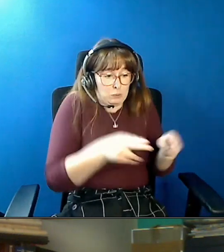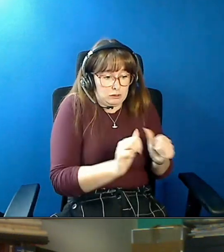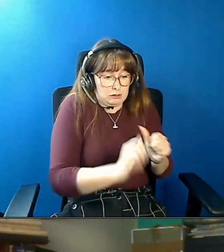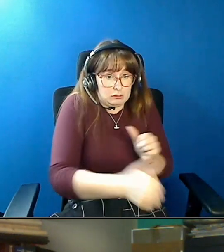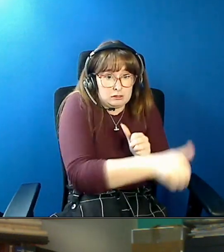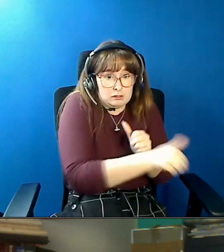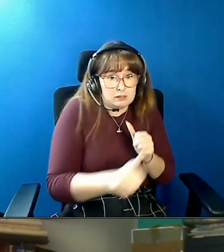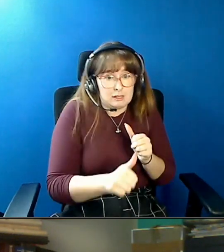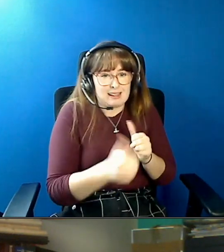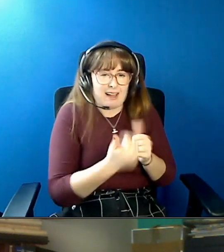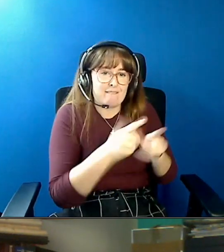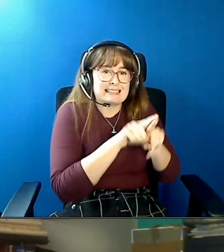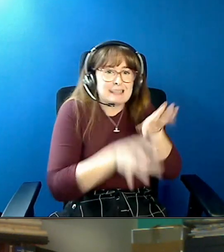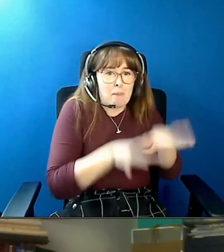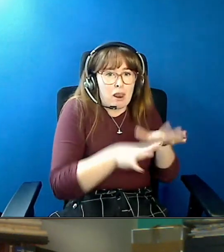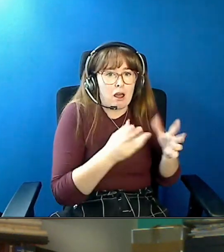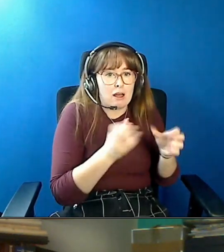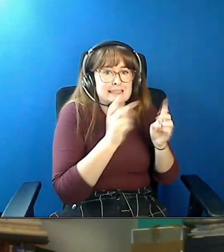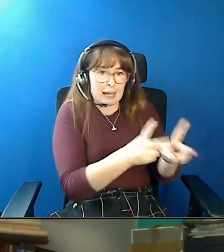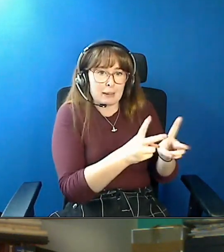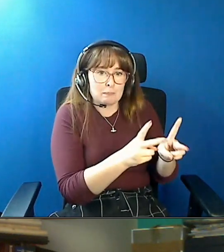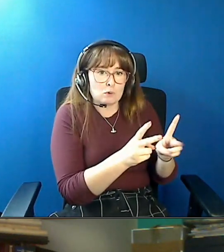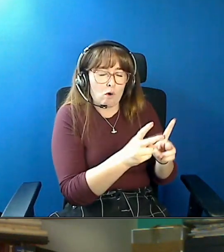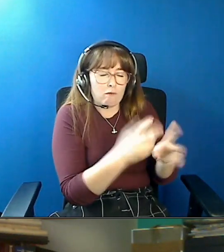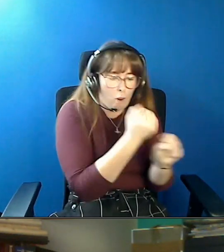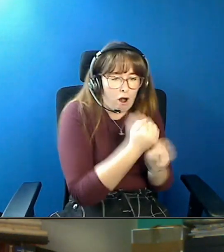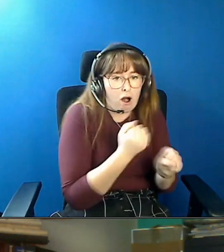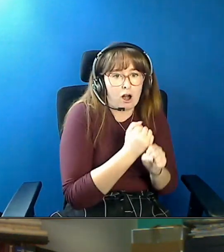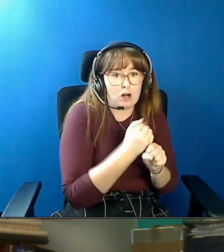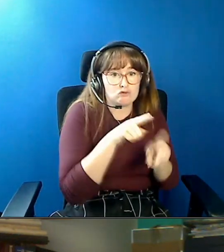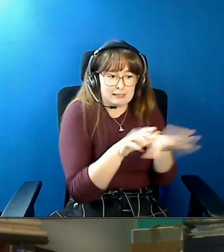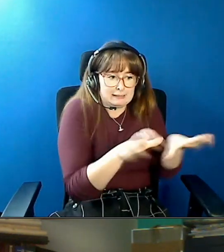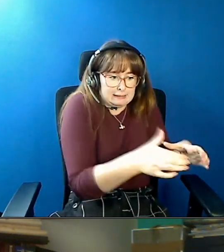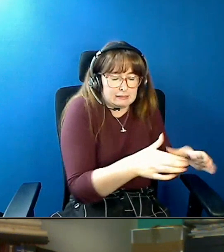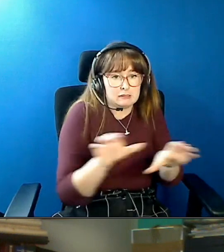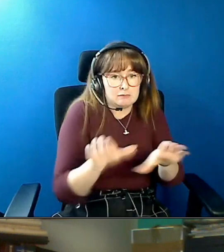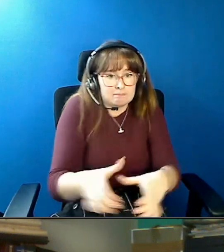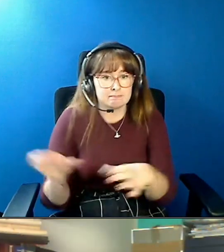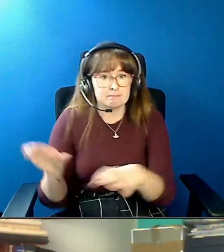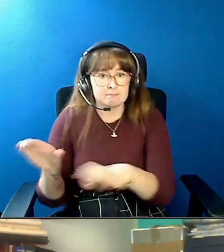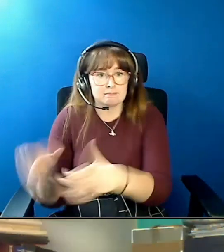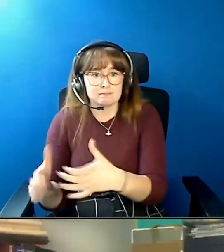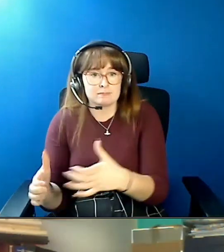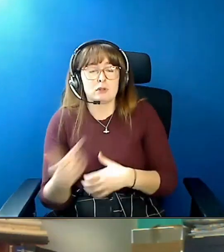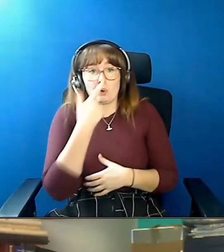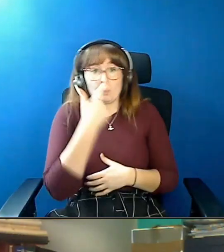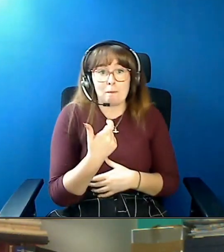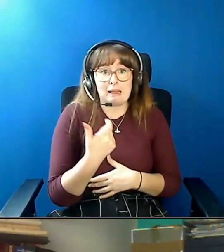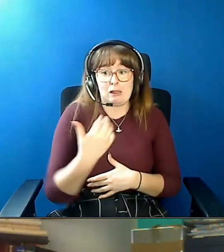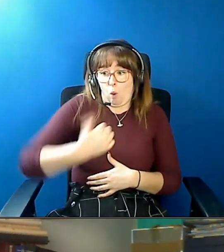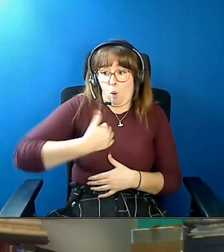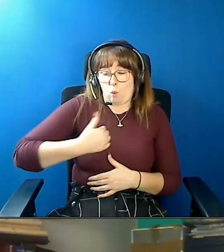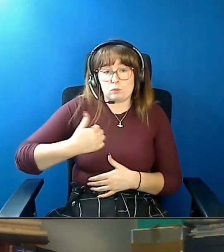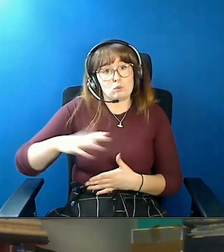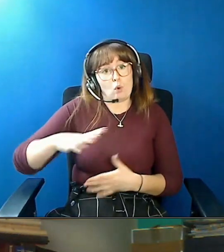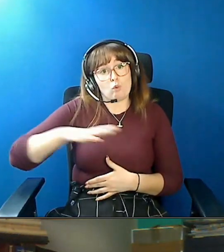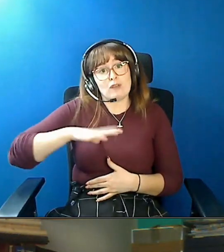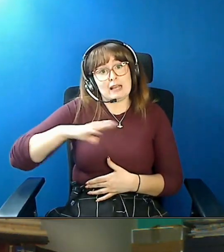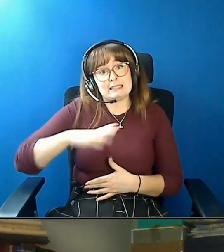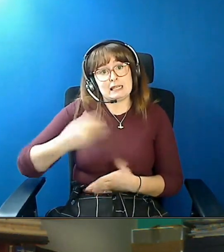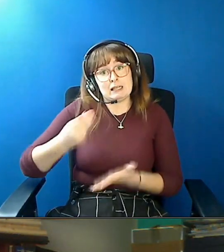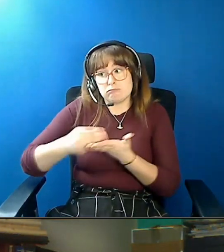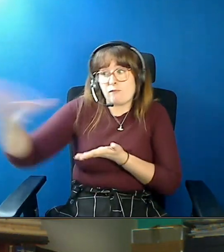require similar types of interventions, and then kind of grouping them together, whether it be for one of the existing public funding pots of money out there, or if